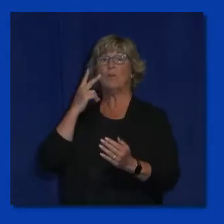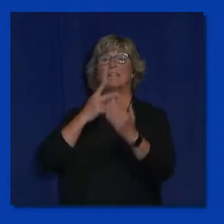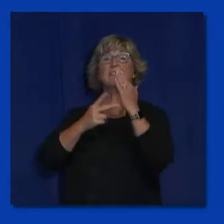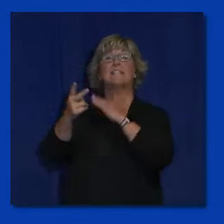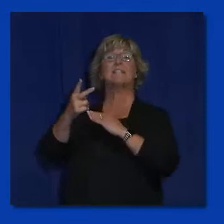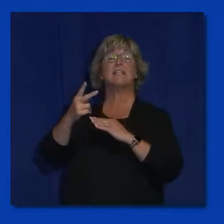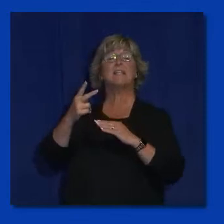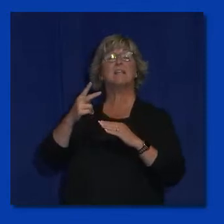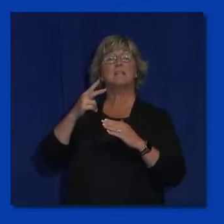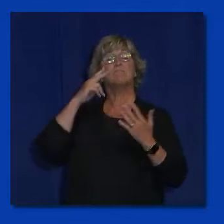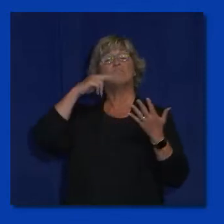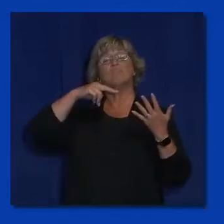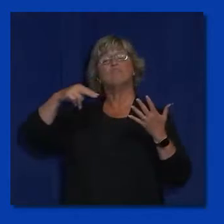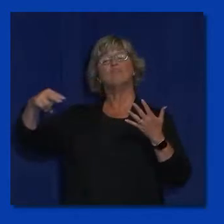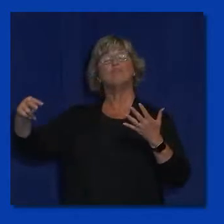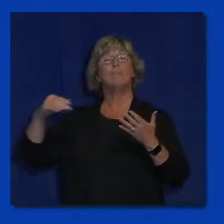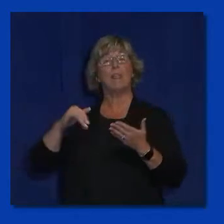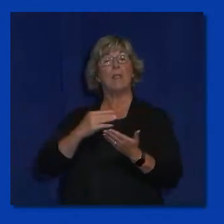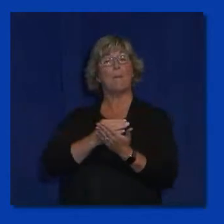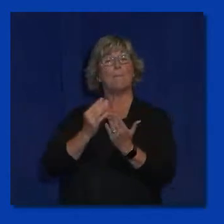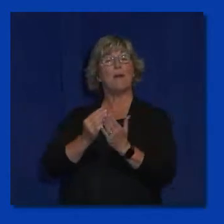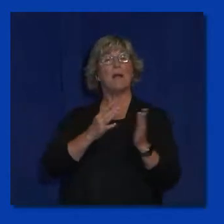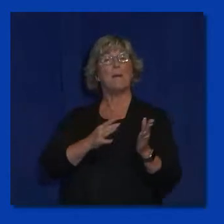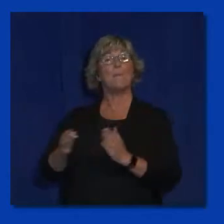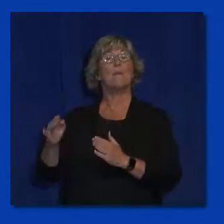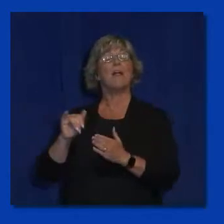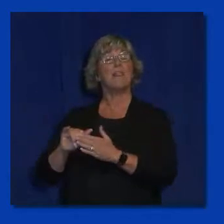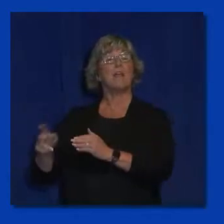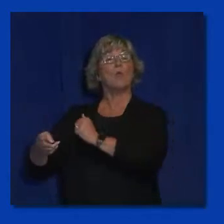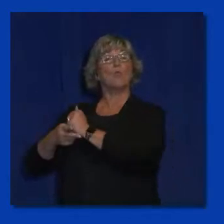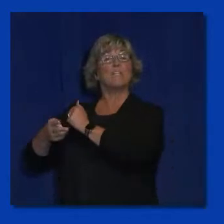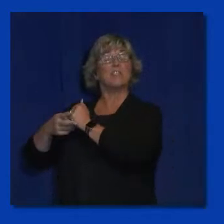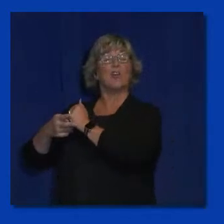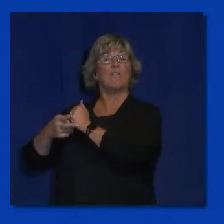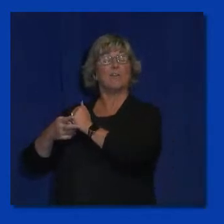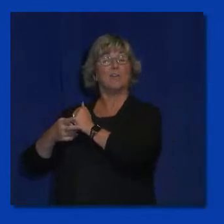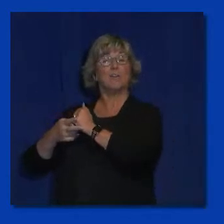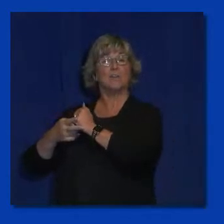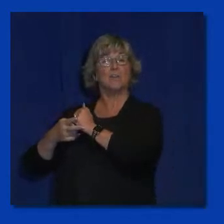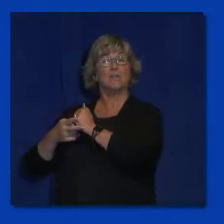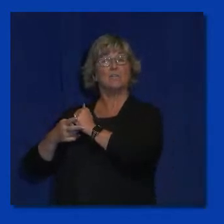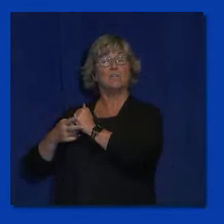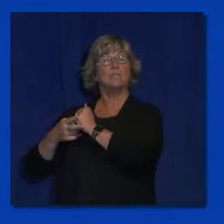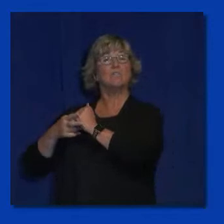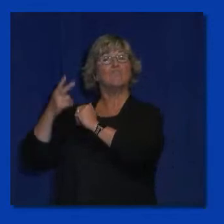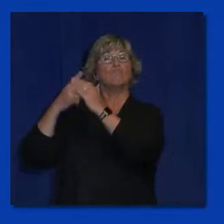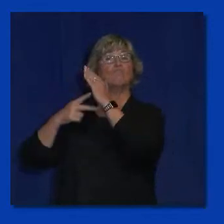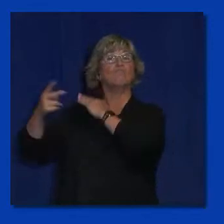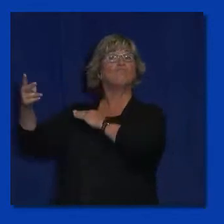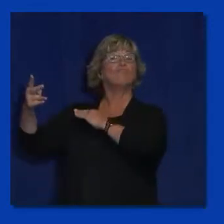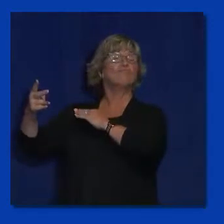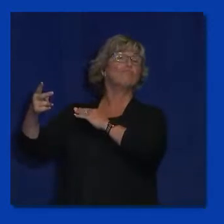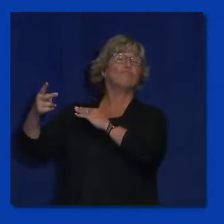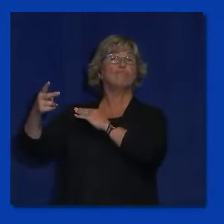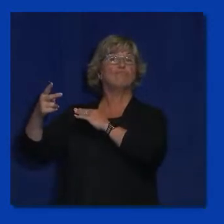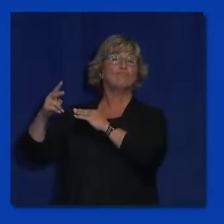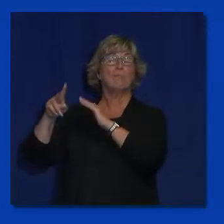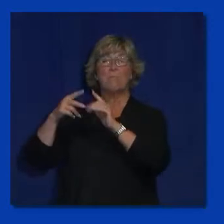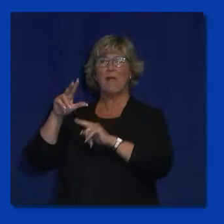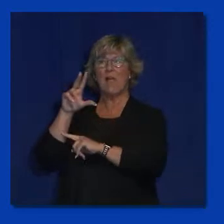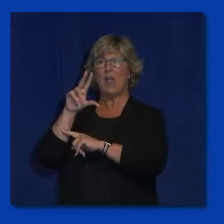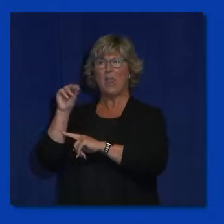you review the actual budget plan, that rainy day reserve over the forecast period gets to just shy of $30